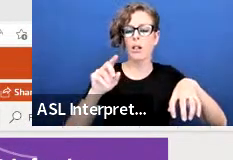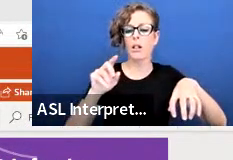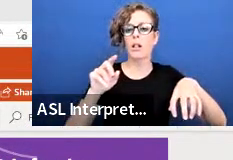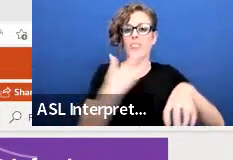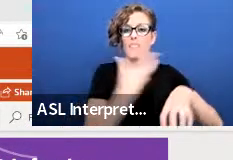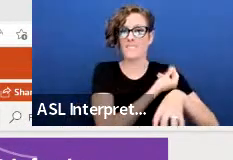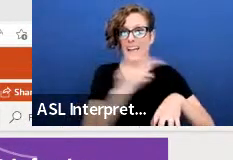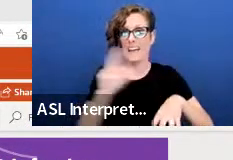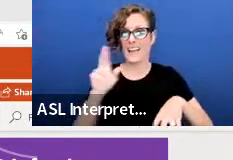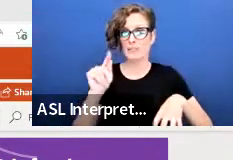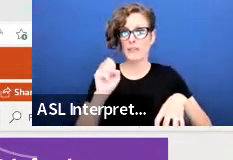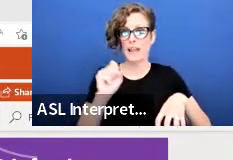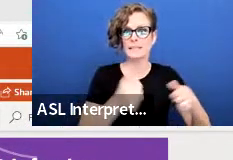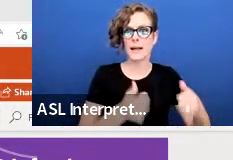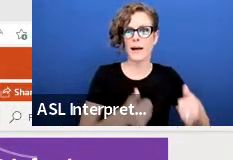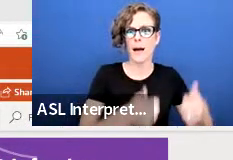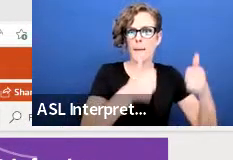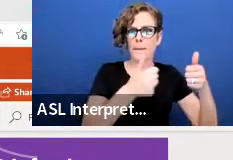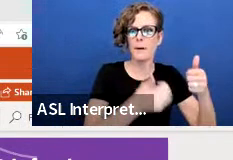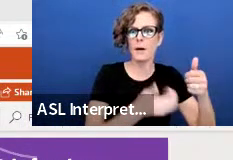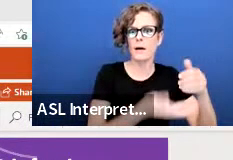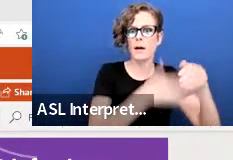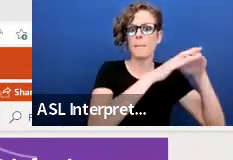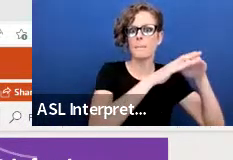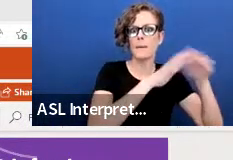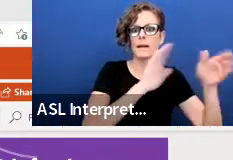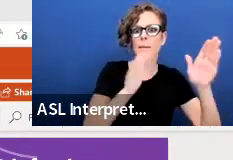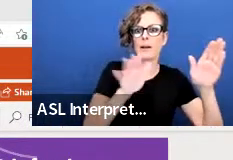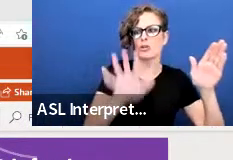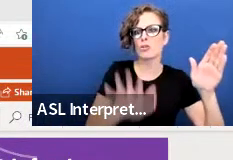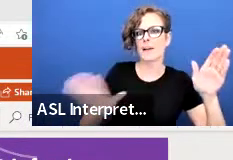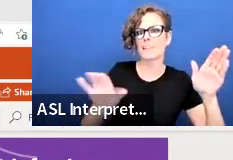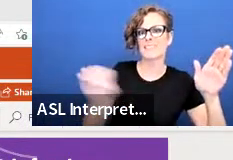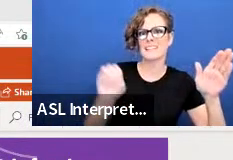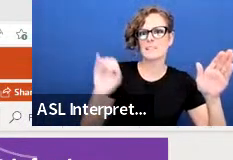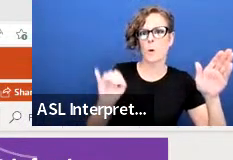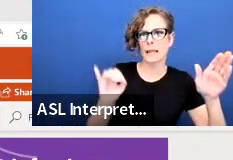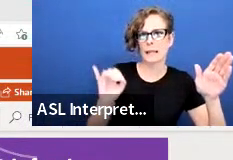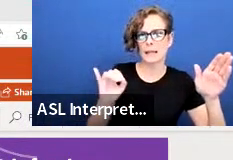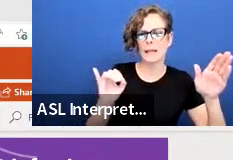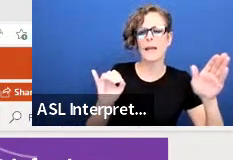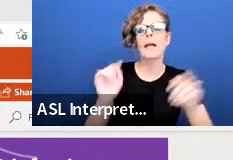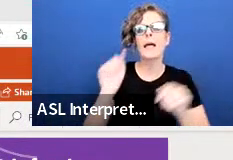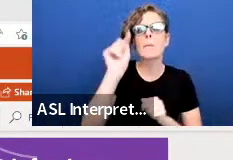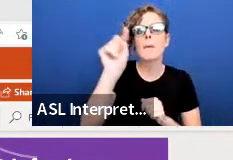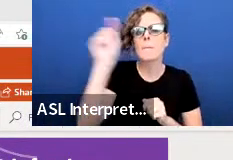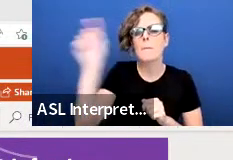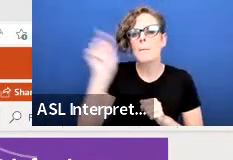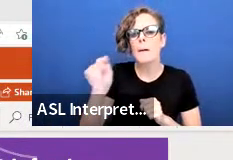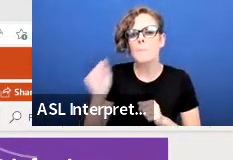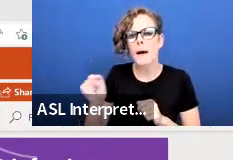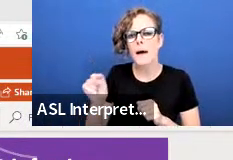much higher than the rest of East Oakland. And then pockets all over East Oakland that still had really low